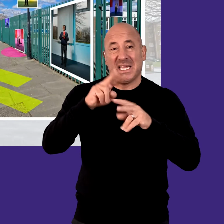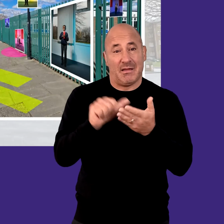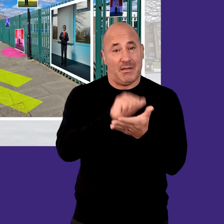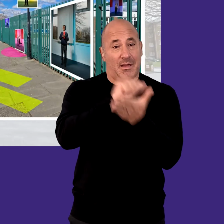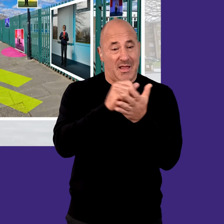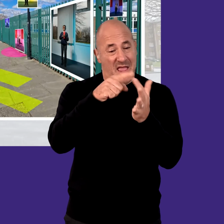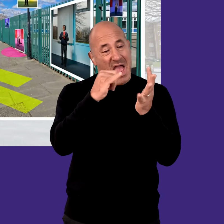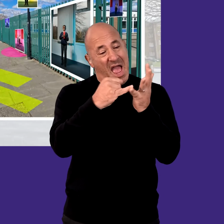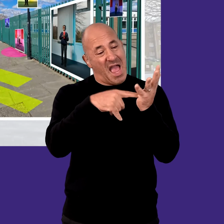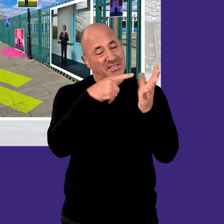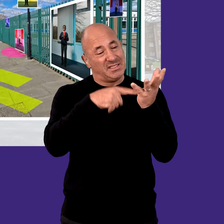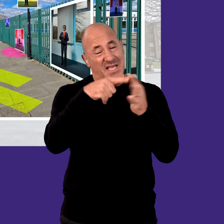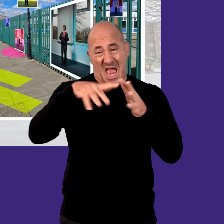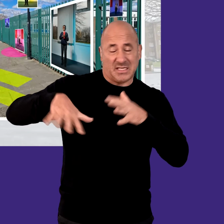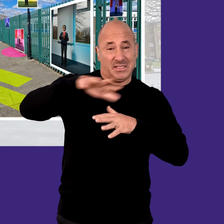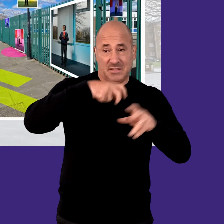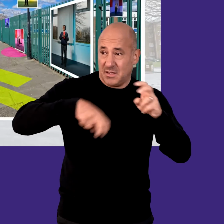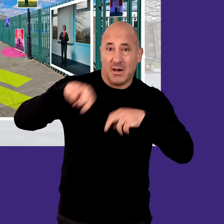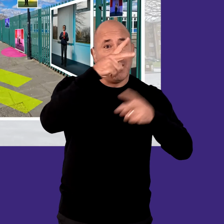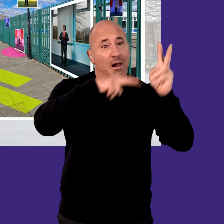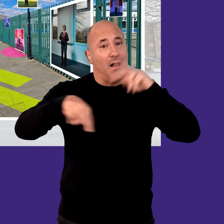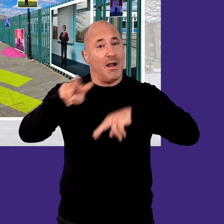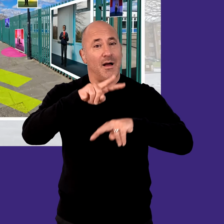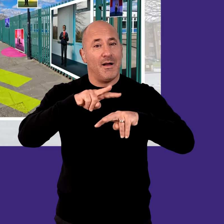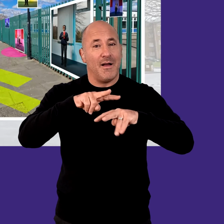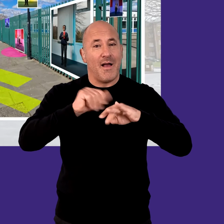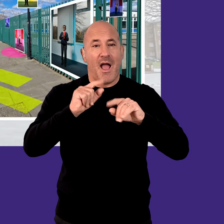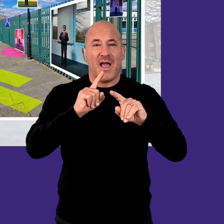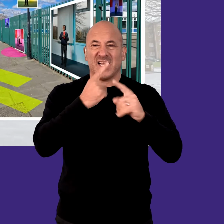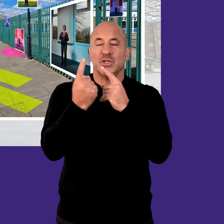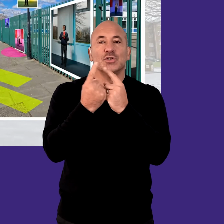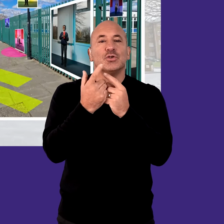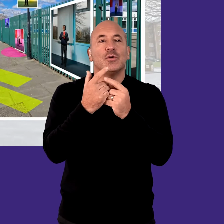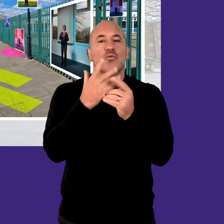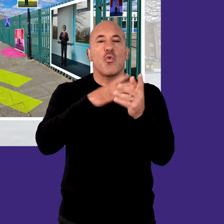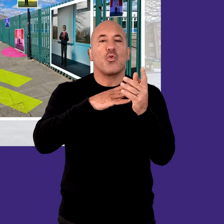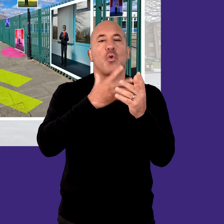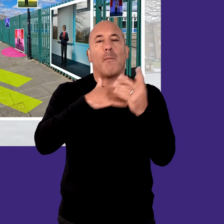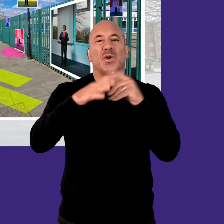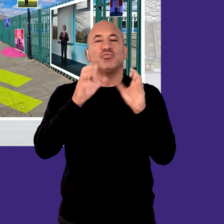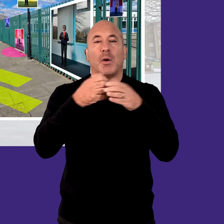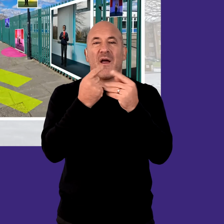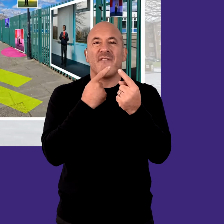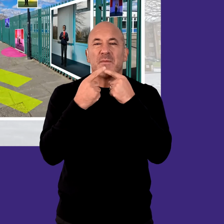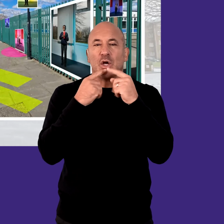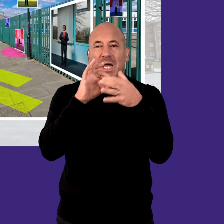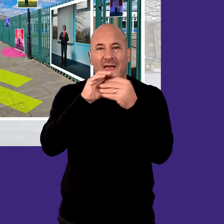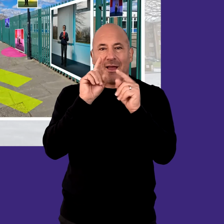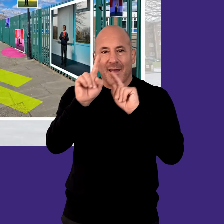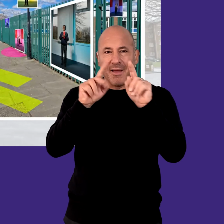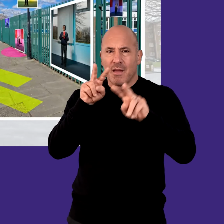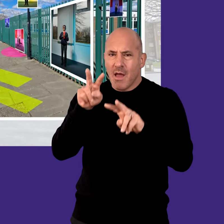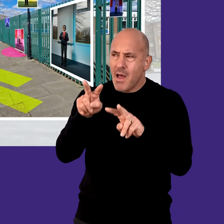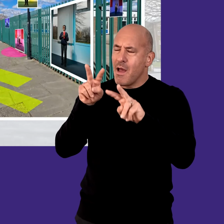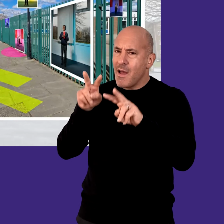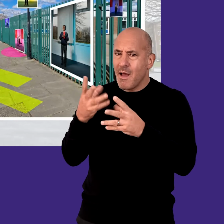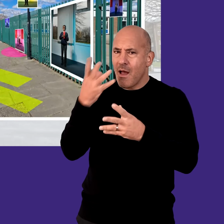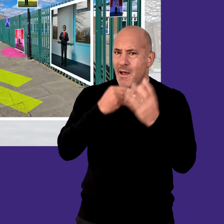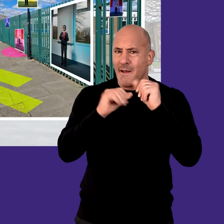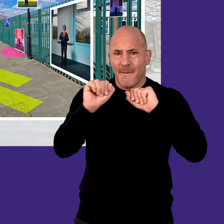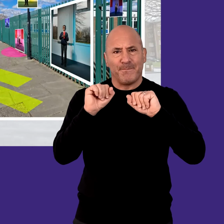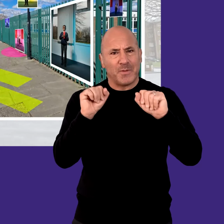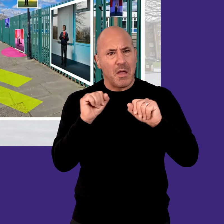through the people that live and attend the estate, with little bits of information about each community group,